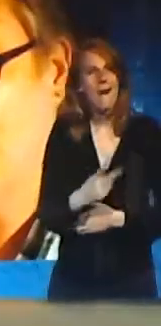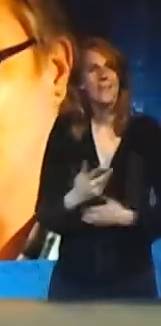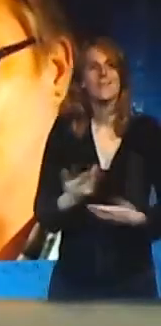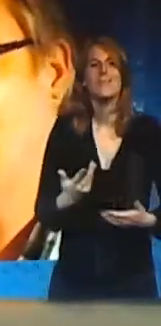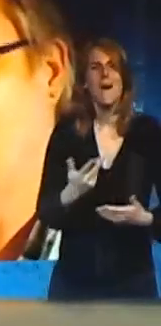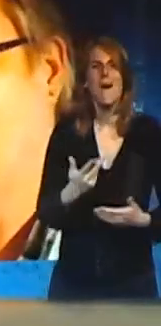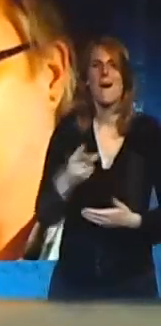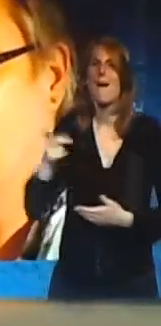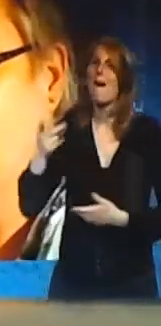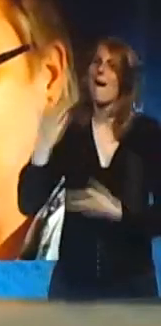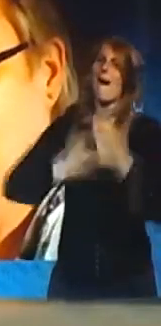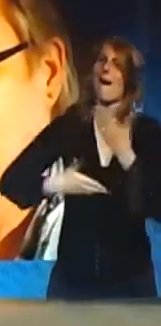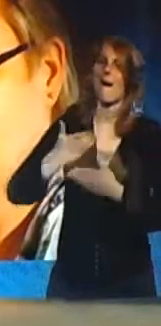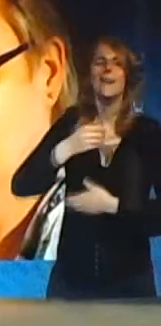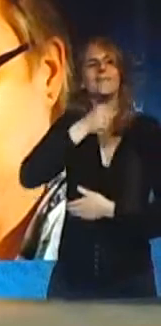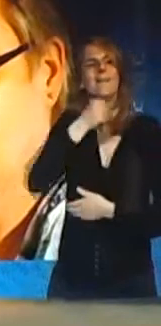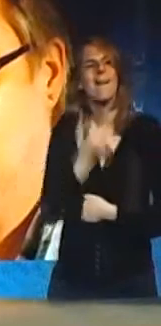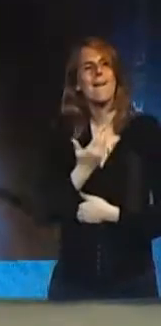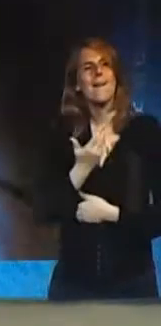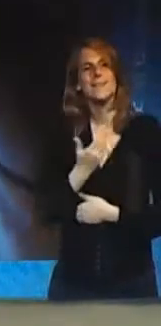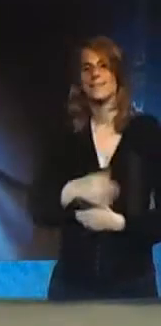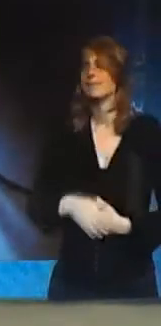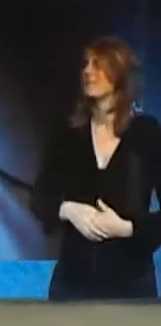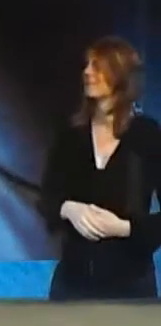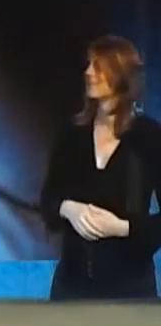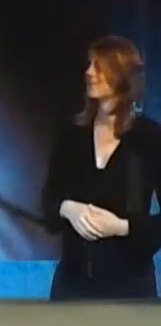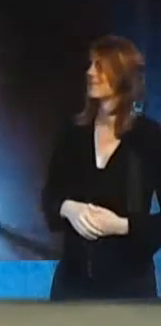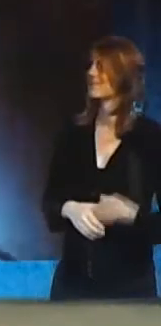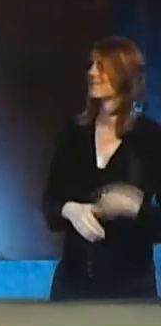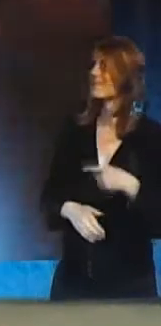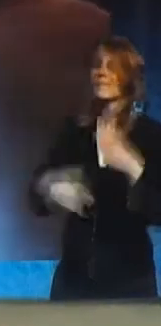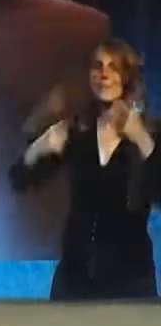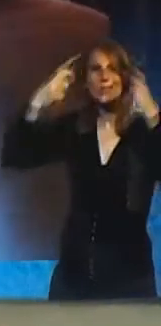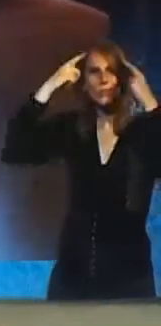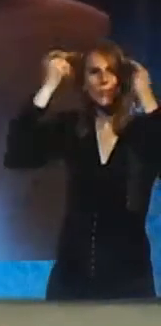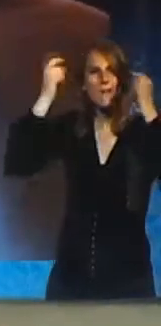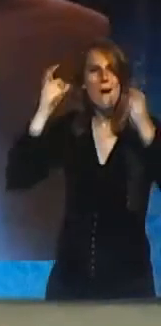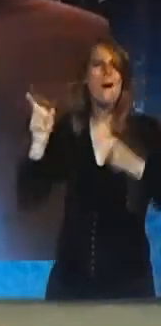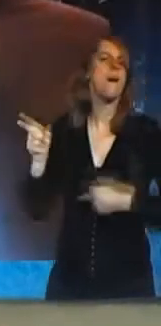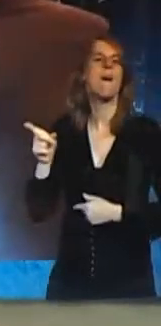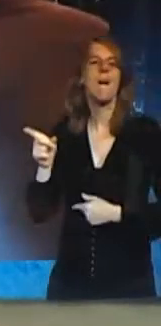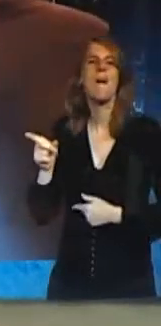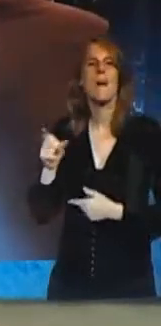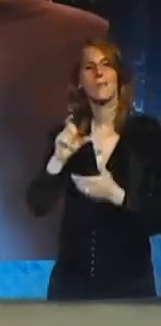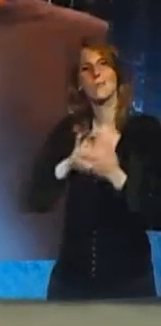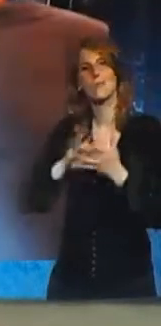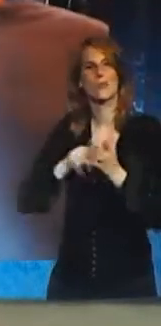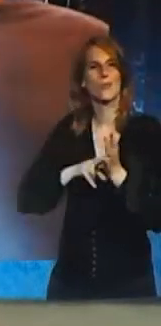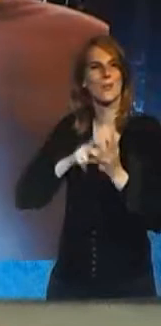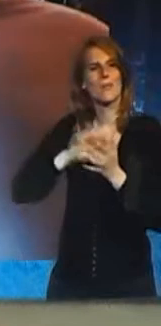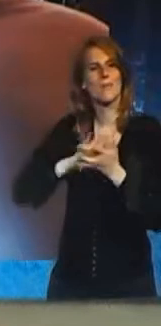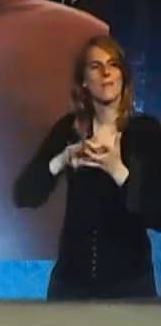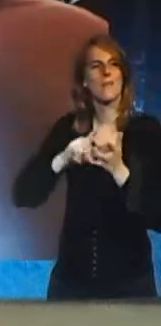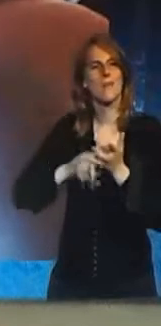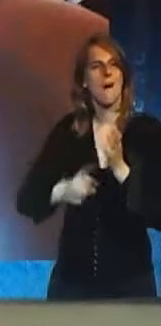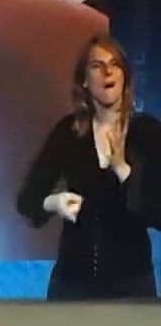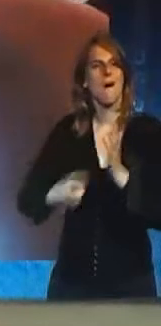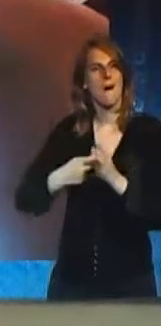So it was nice to hear her talking about those things. He's a chinchilla. Chinchilla. A chinchilla.